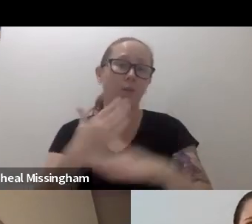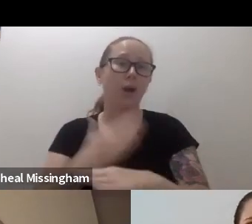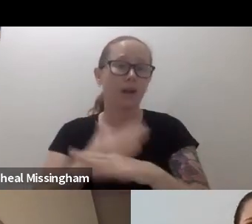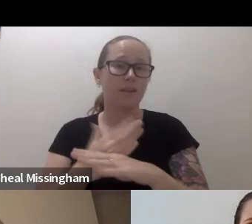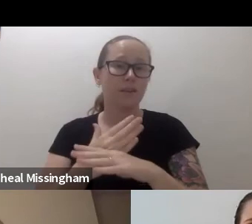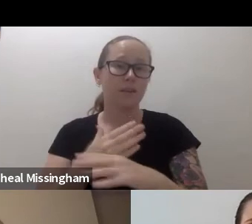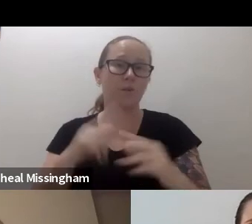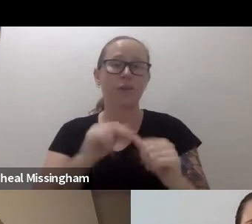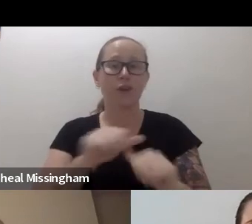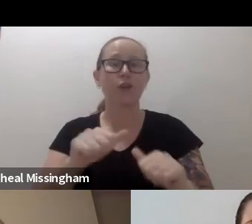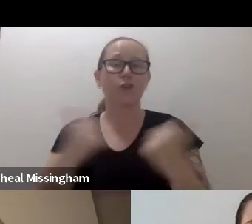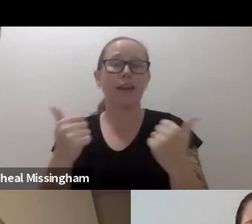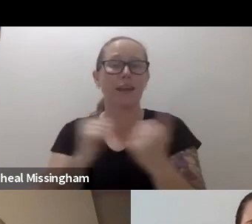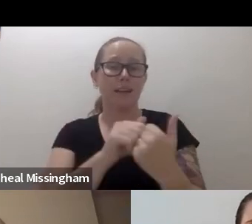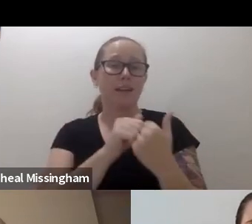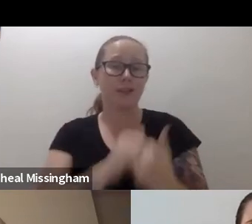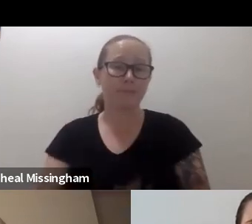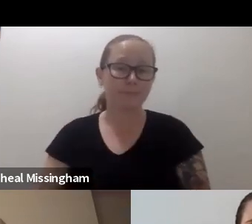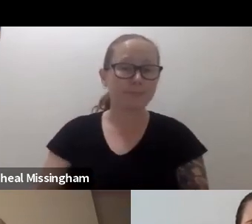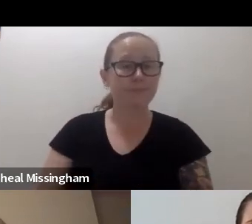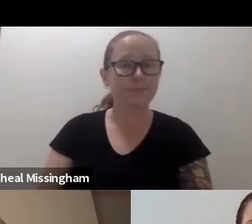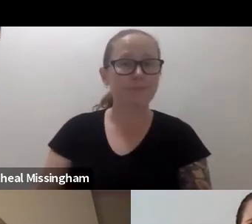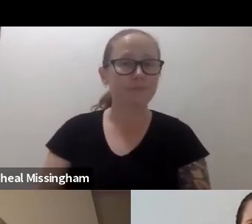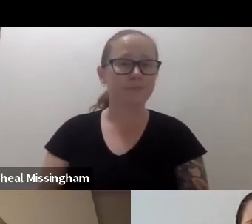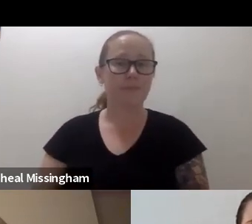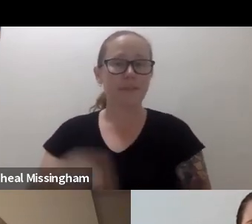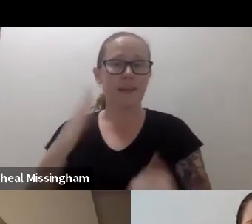quality work with those great alliances.